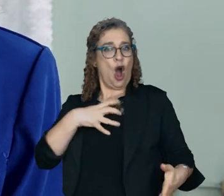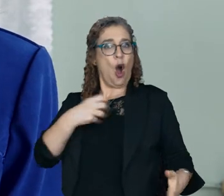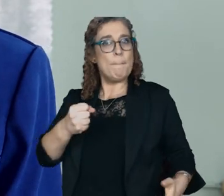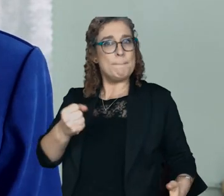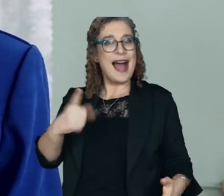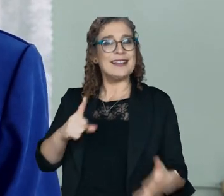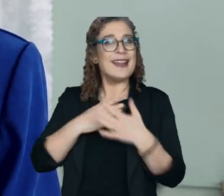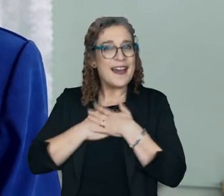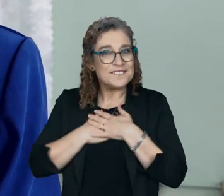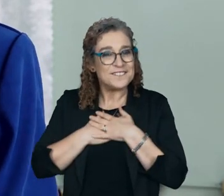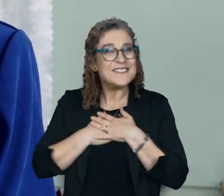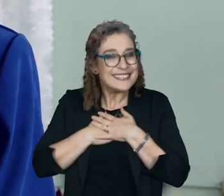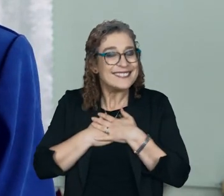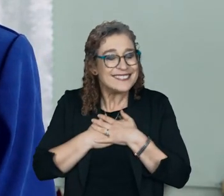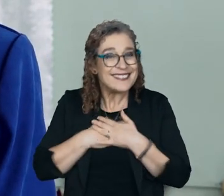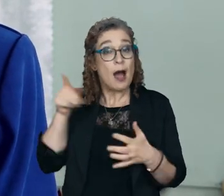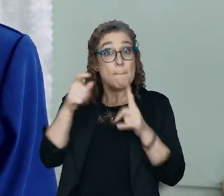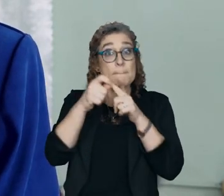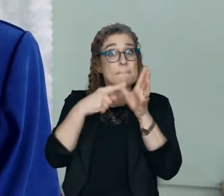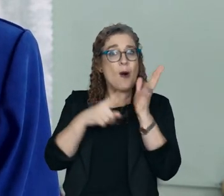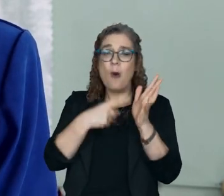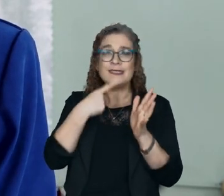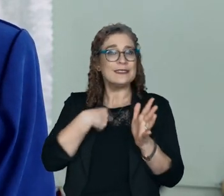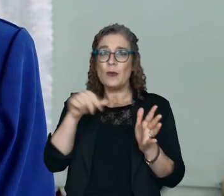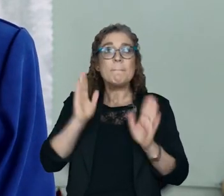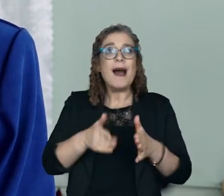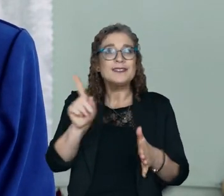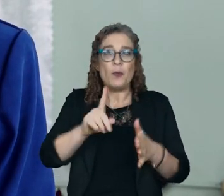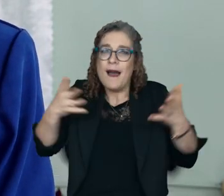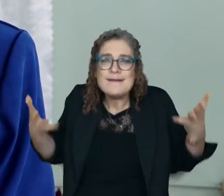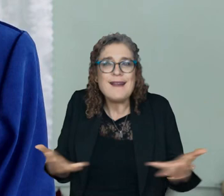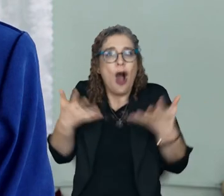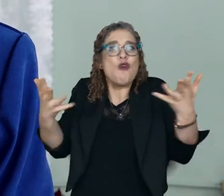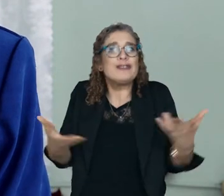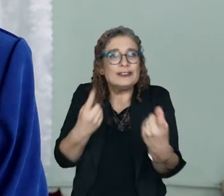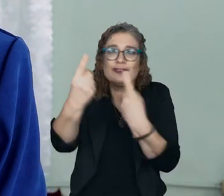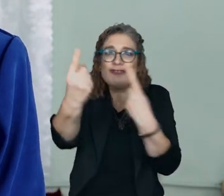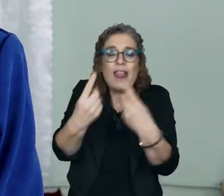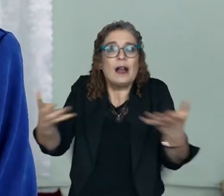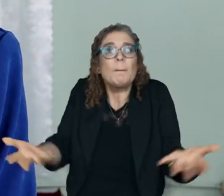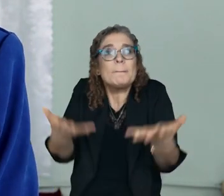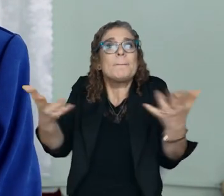should encourage one another and build each other up.